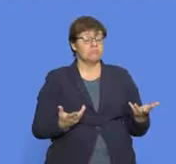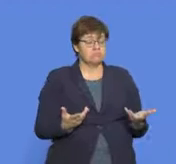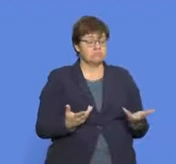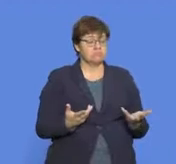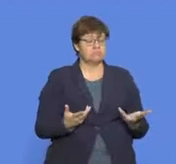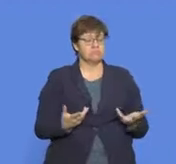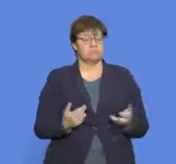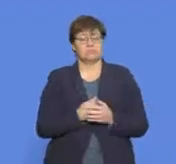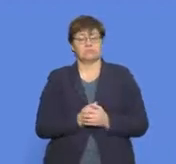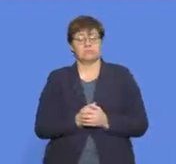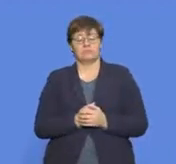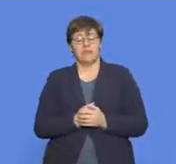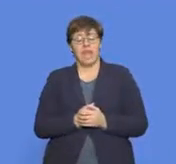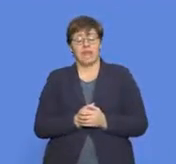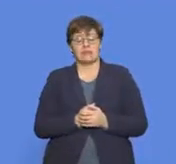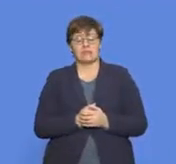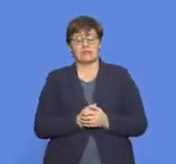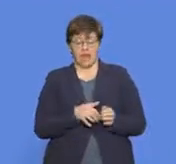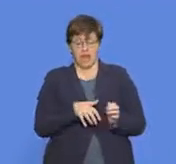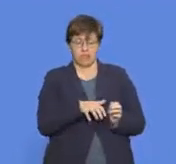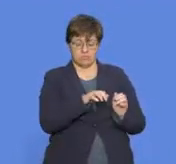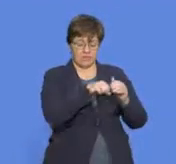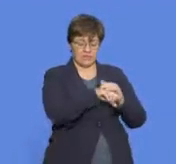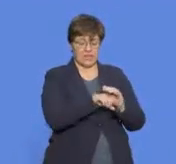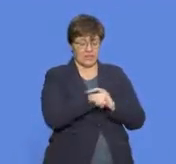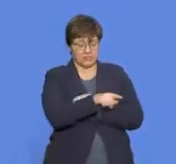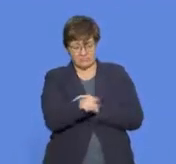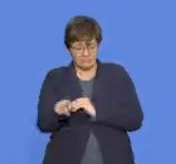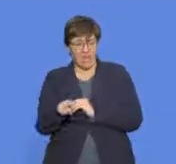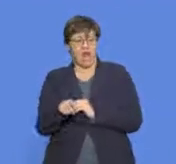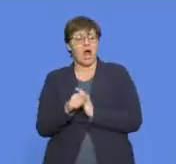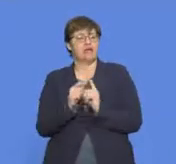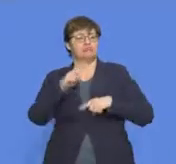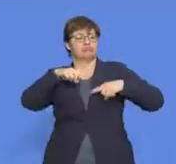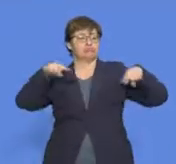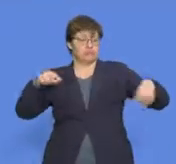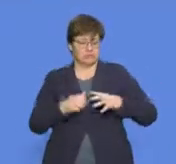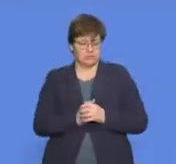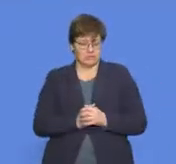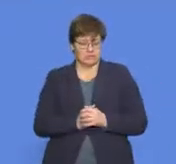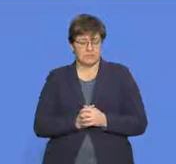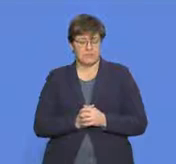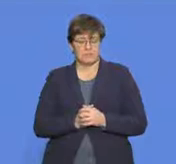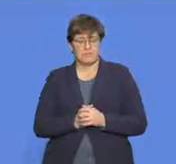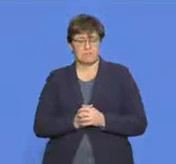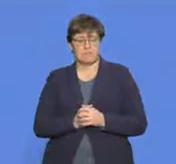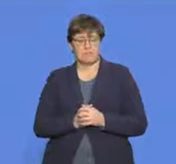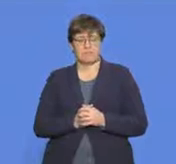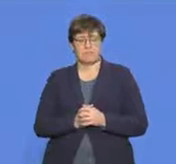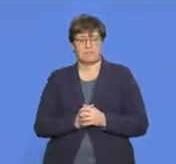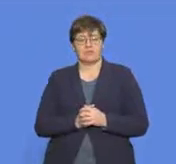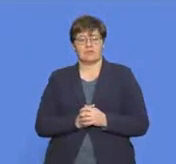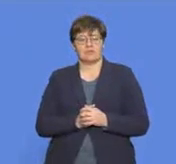next source of genetic variation, which is random fertilization. And that is when we